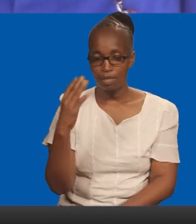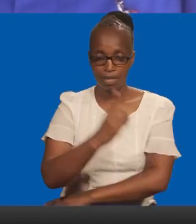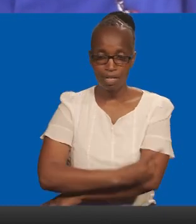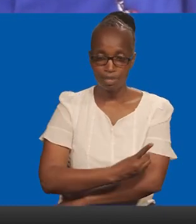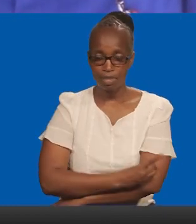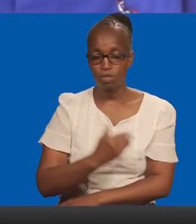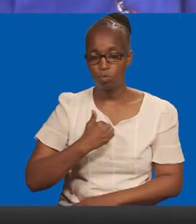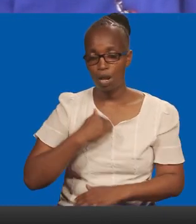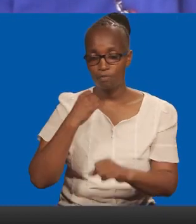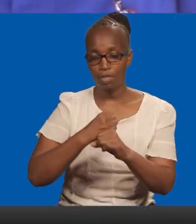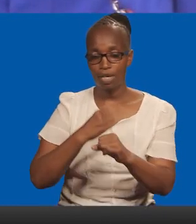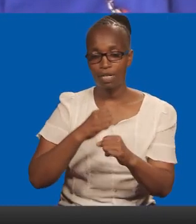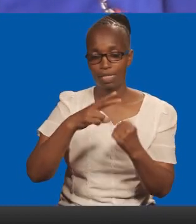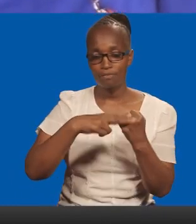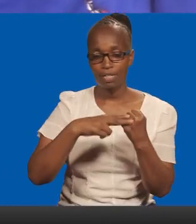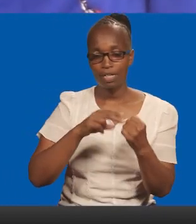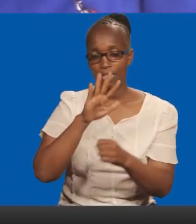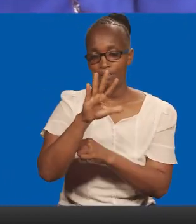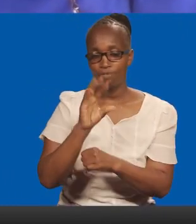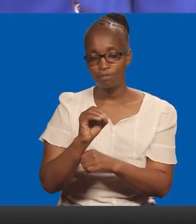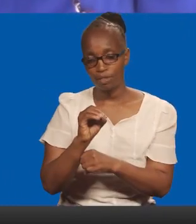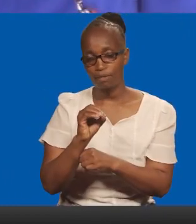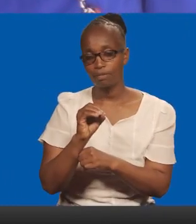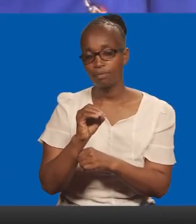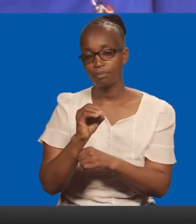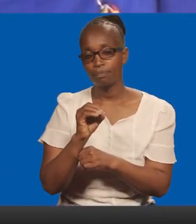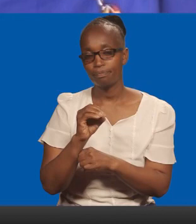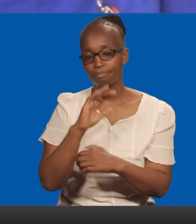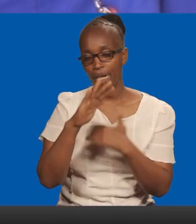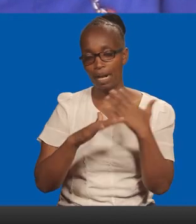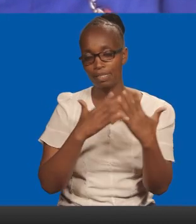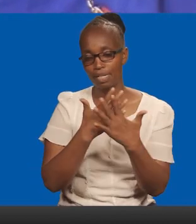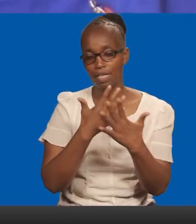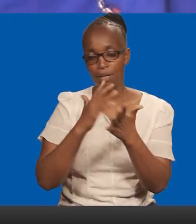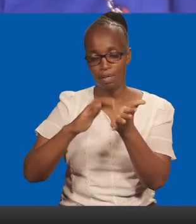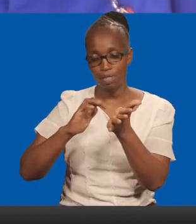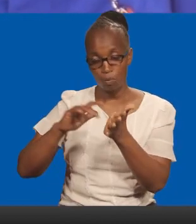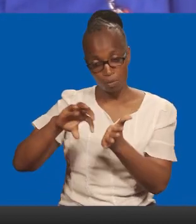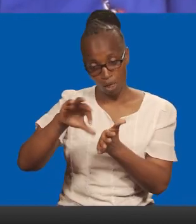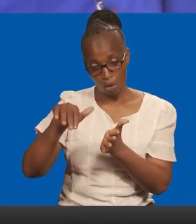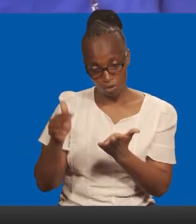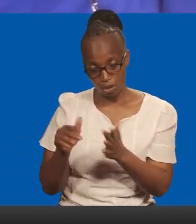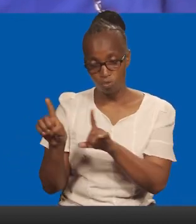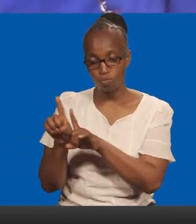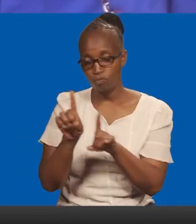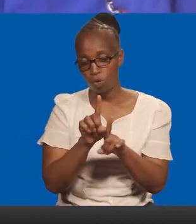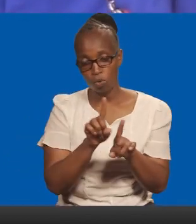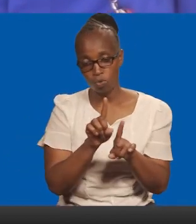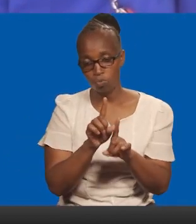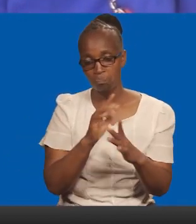done 765 raids across Machakos County. We have